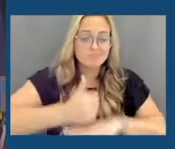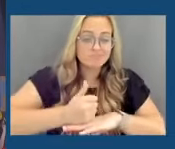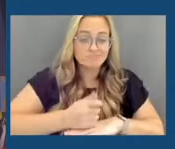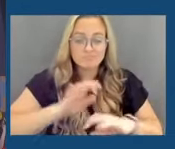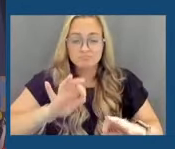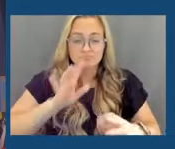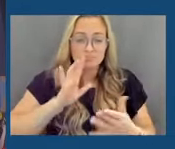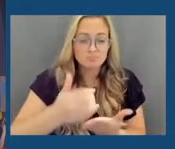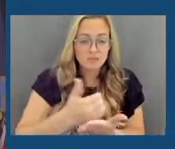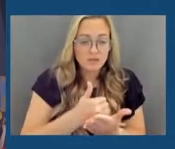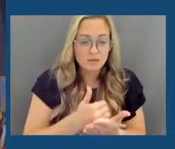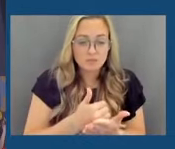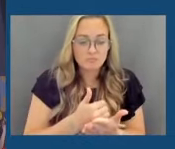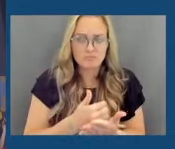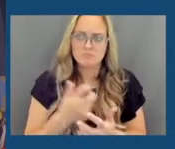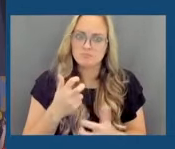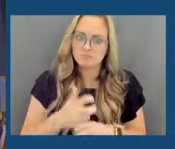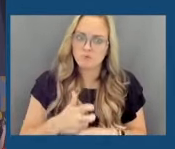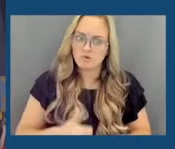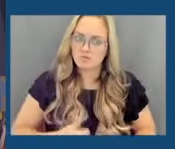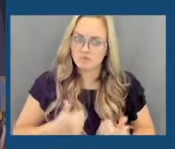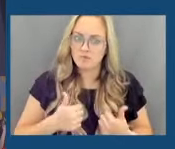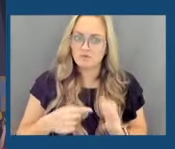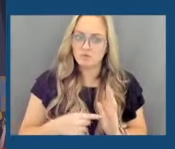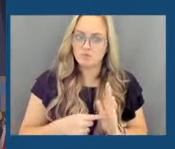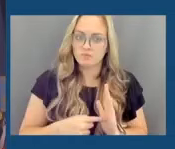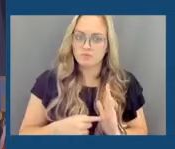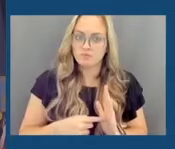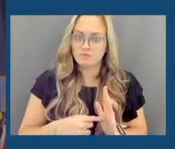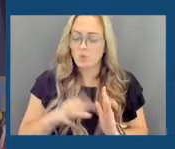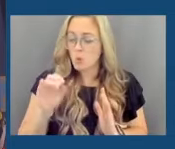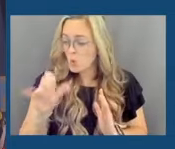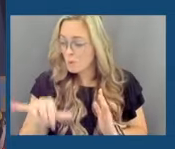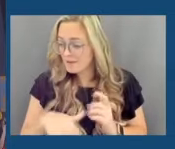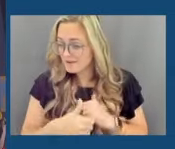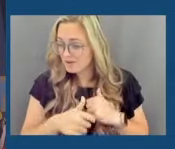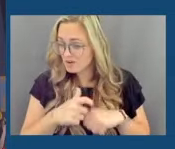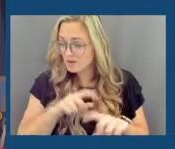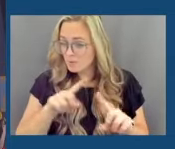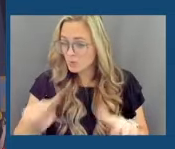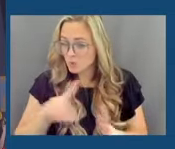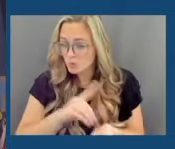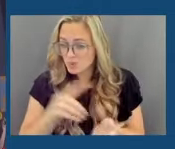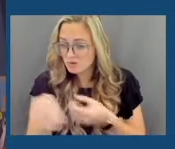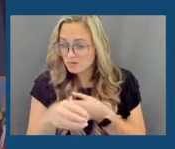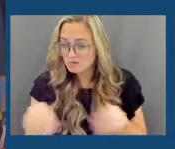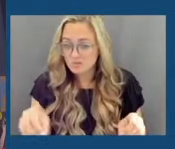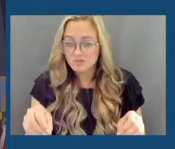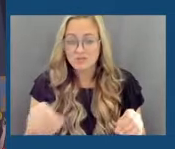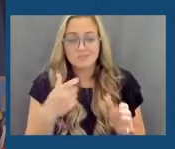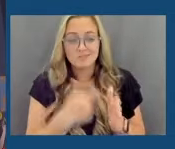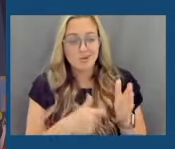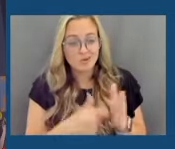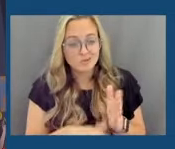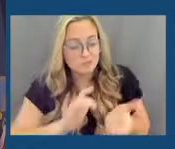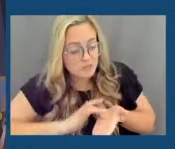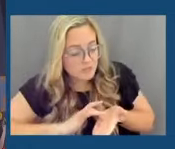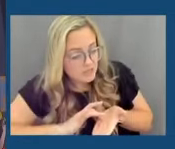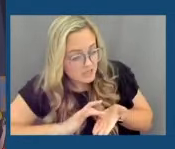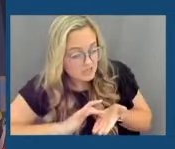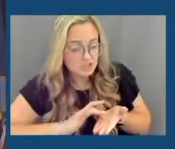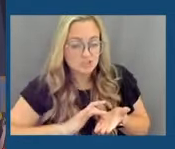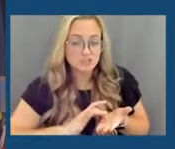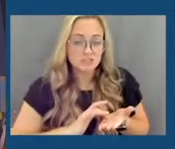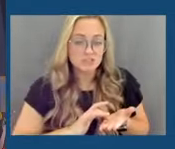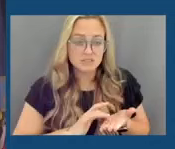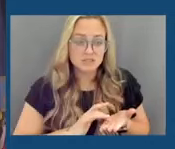my gosh, life is hard. The cost of the copays every time they turn around, they're at a doctor's office, the cost of prescription drugs, maybe